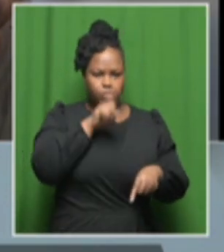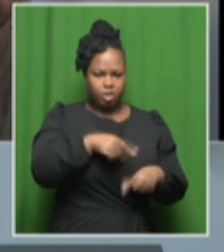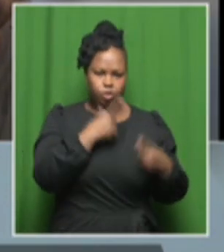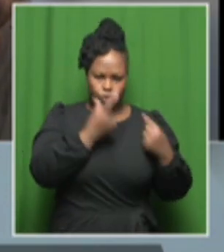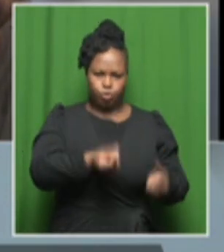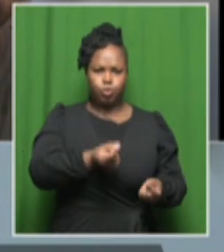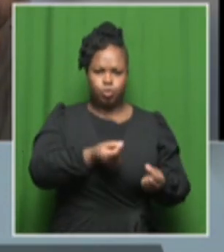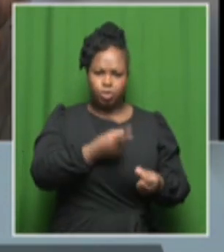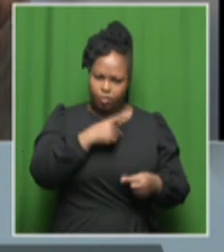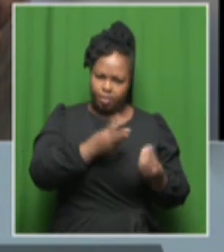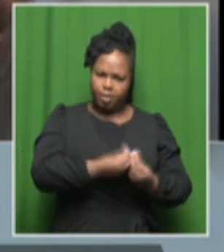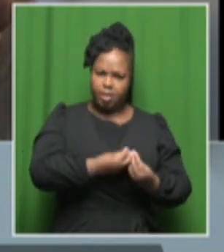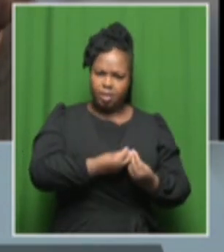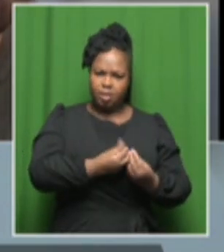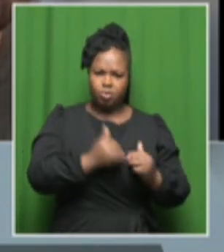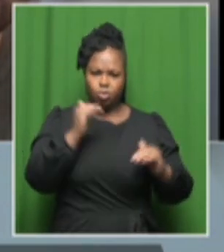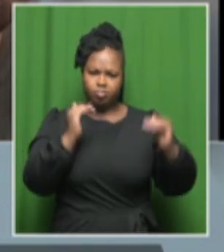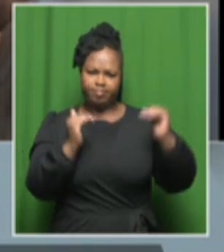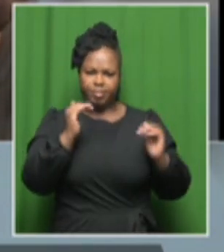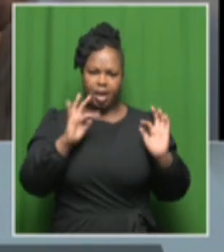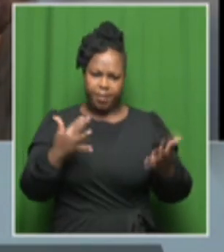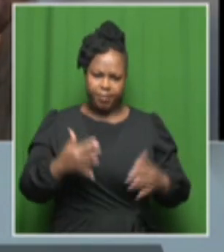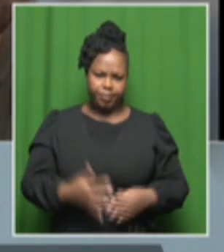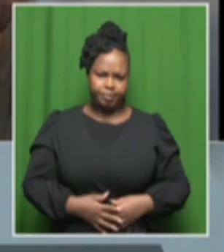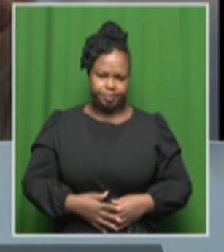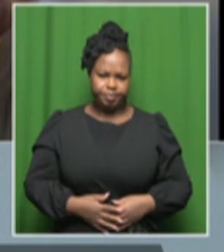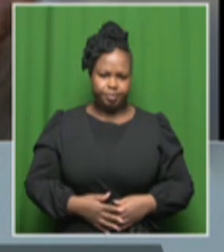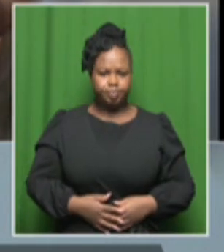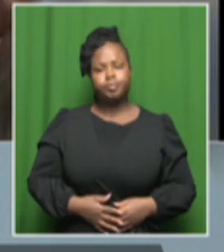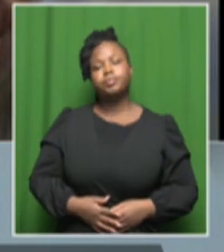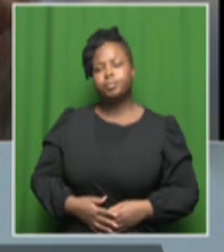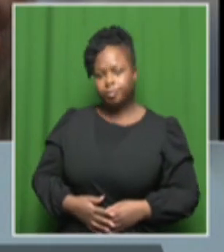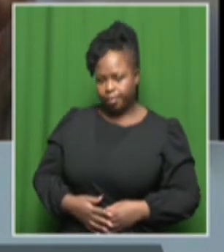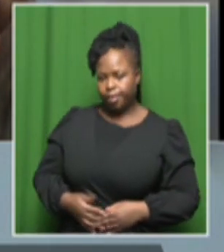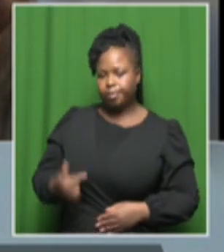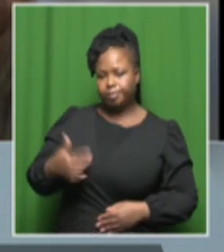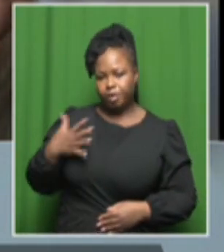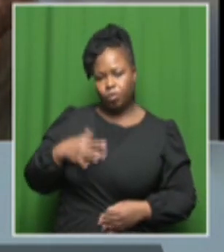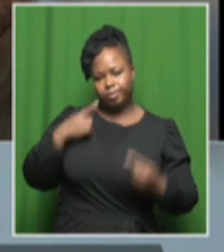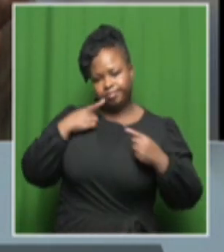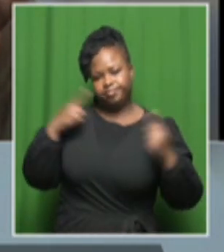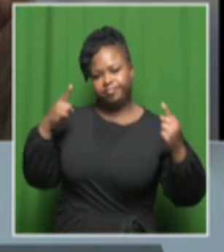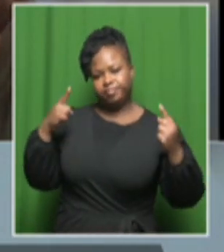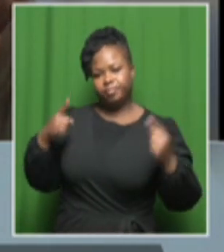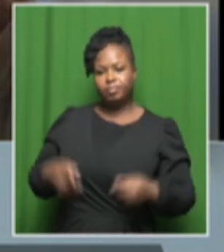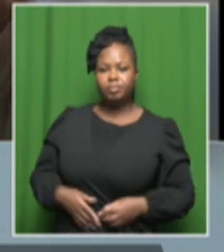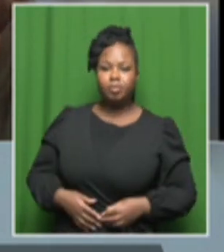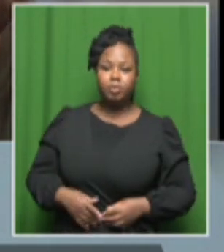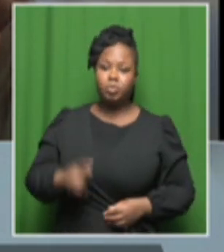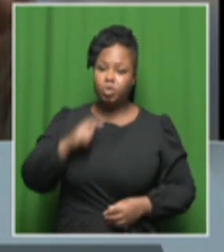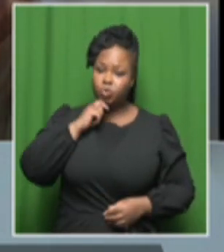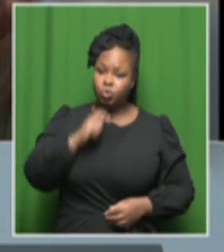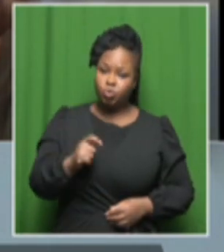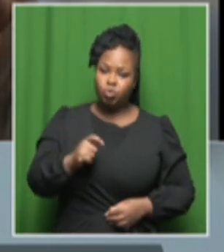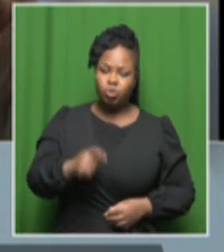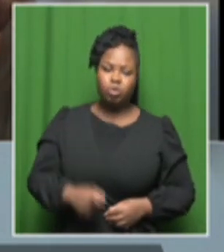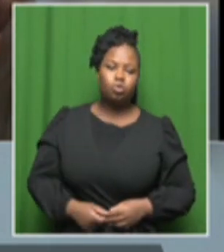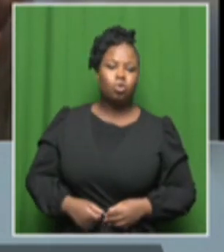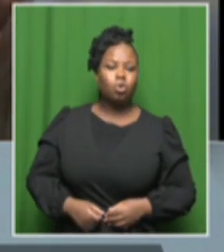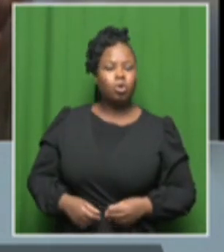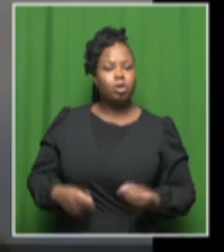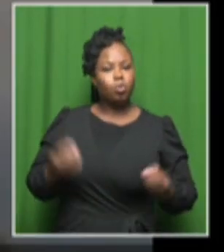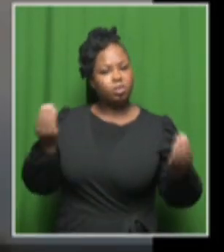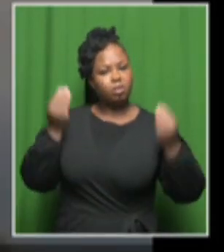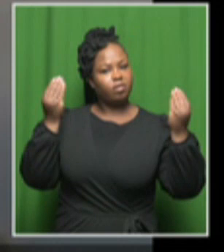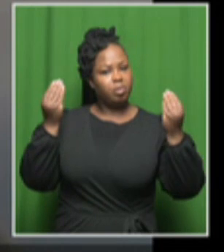hill? All right, no, thanks. I think I must issue this disclaimer that he was a public personality.